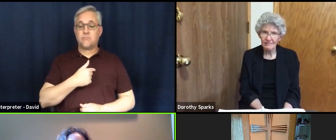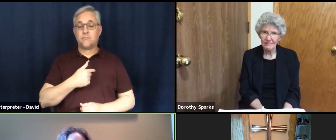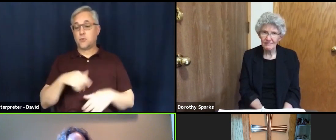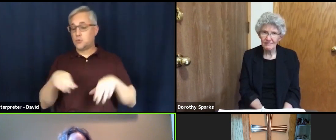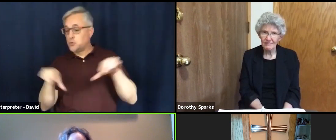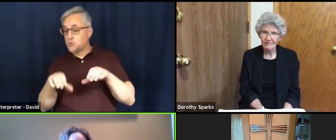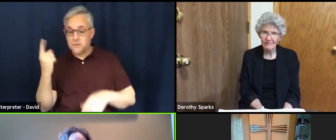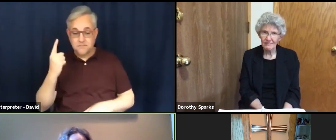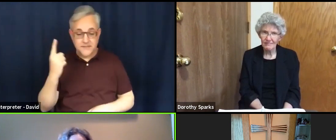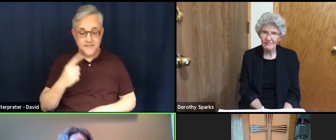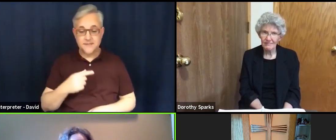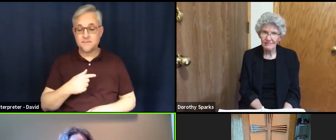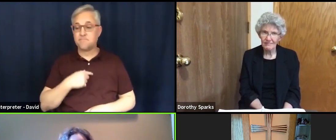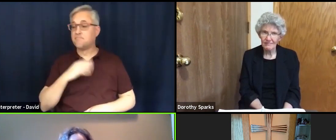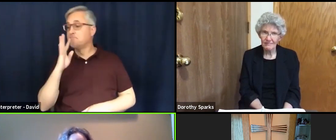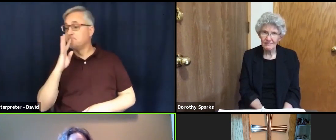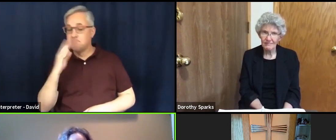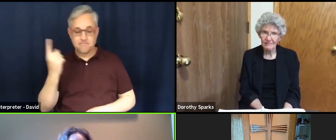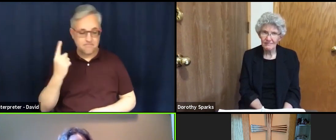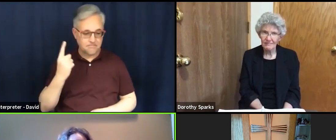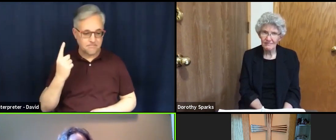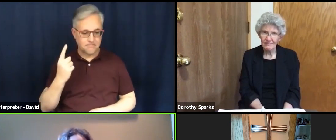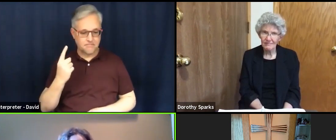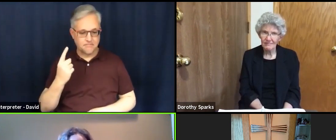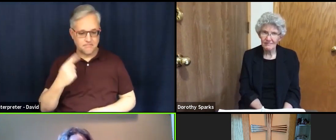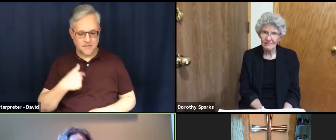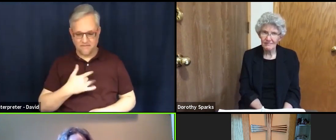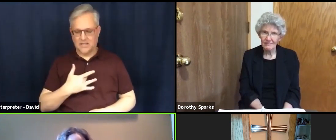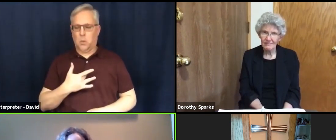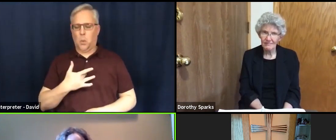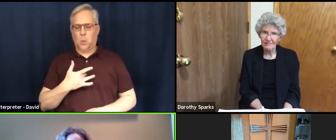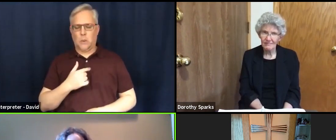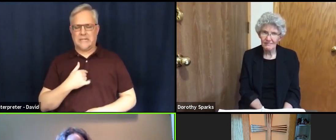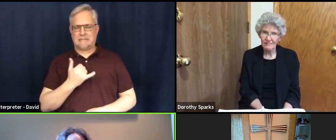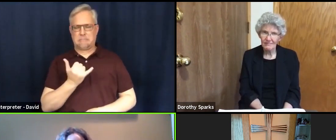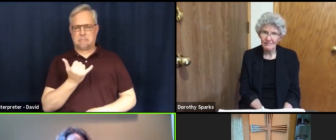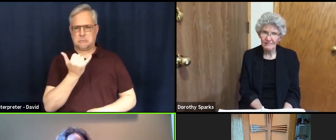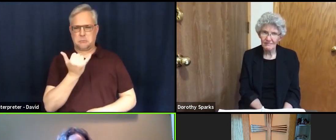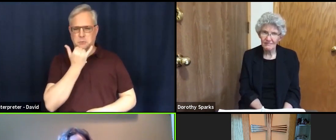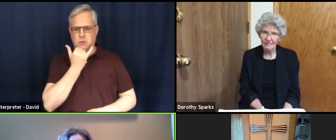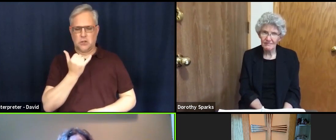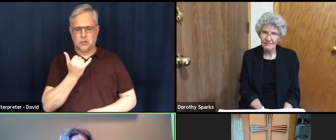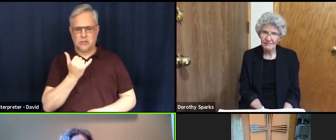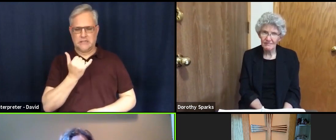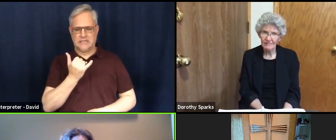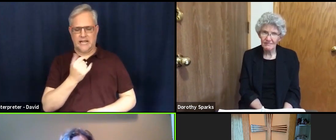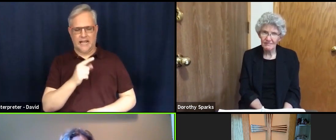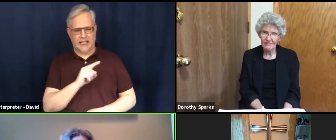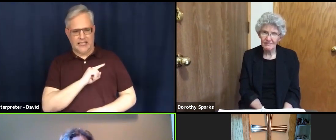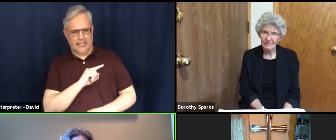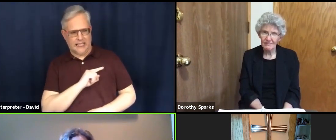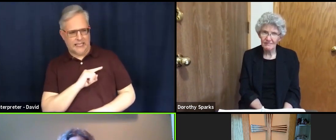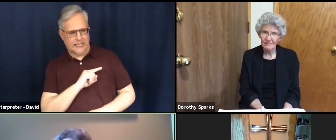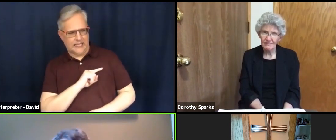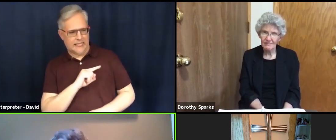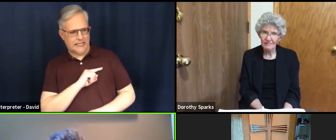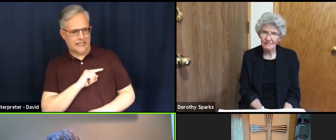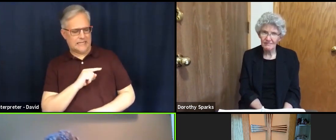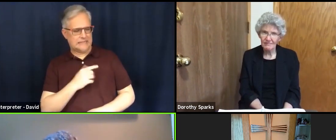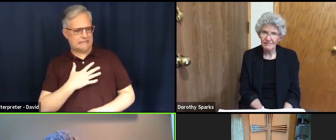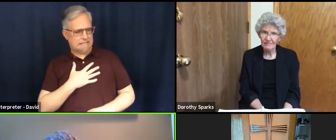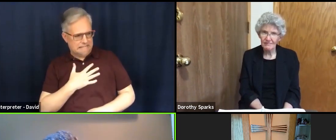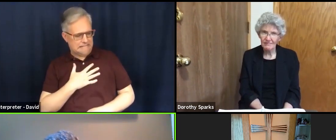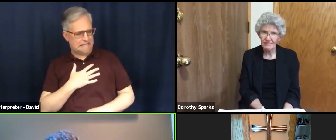feel like we're guilty of bad behavior. Doesn't feel good.